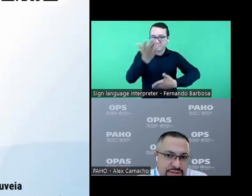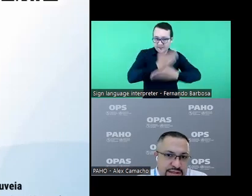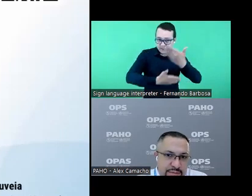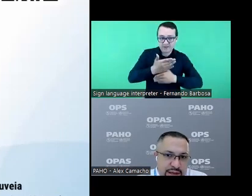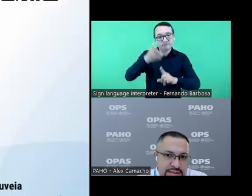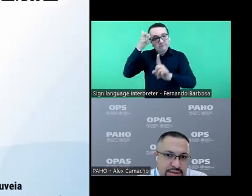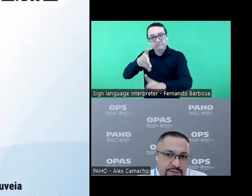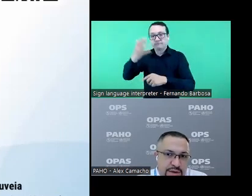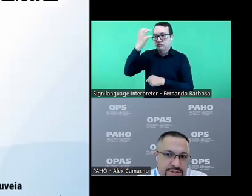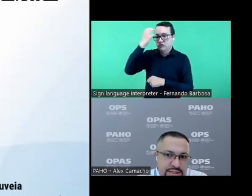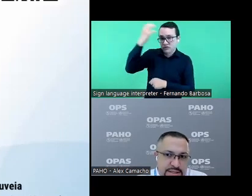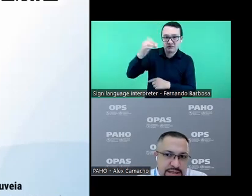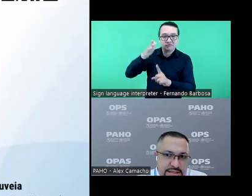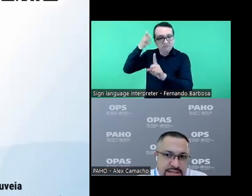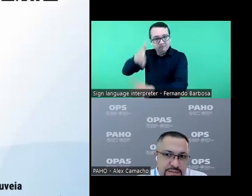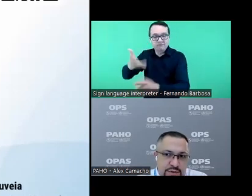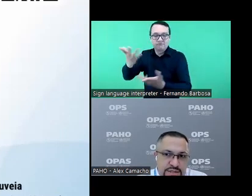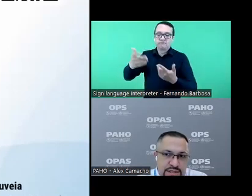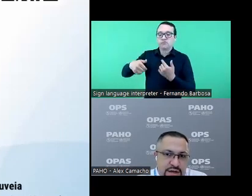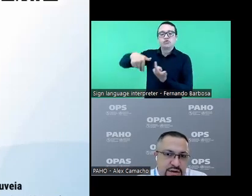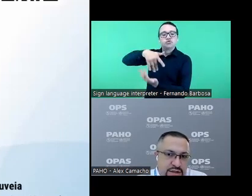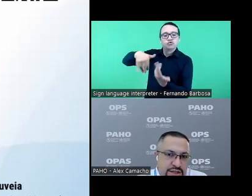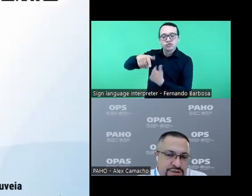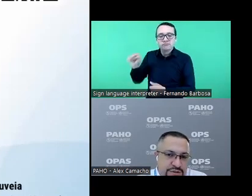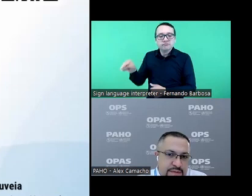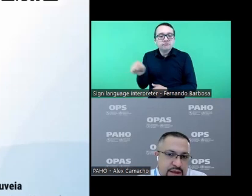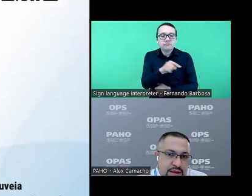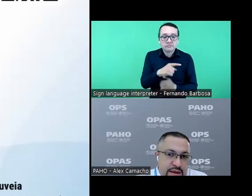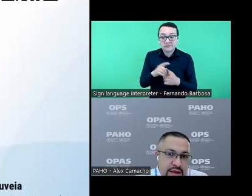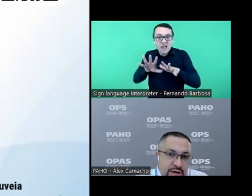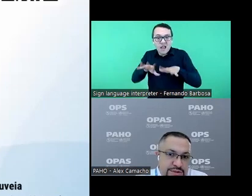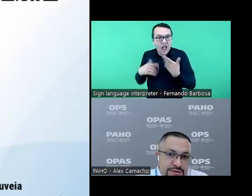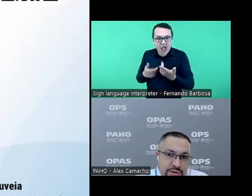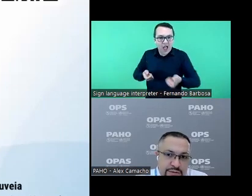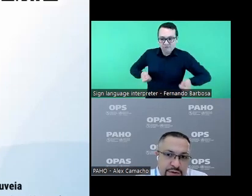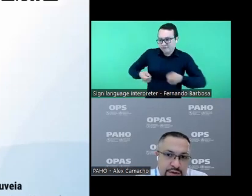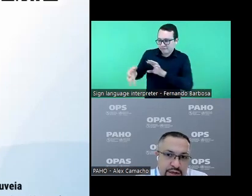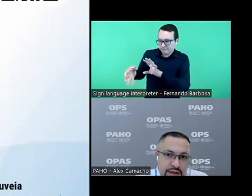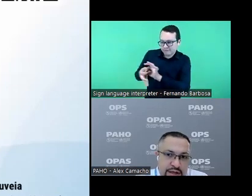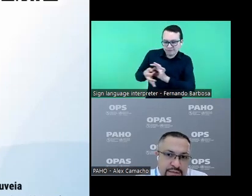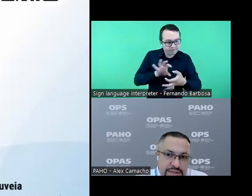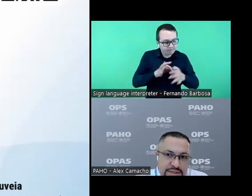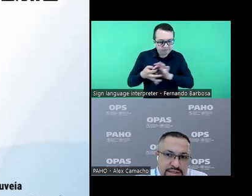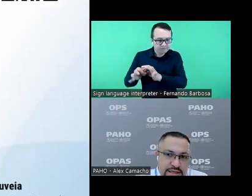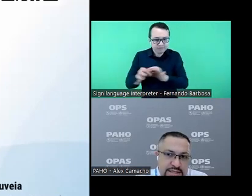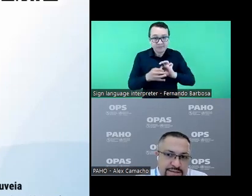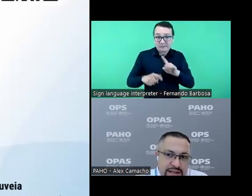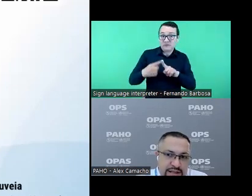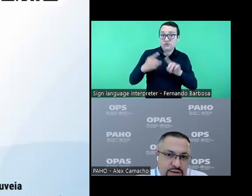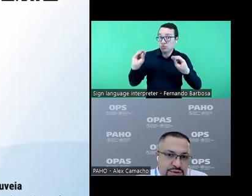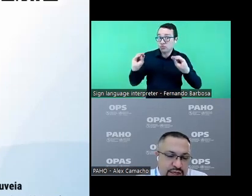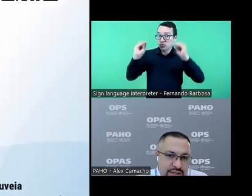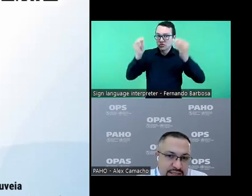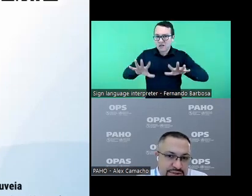reducing risks and impacts of emergency and disasters, multisectoral coordination, and also the role of youth in health emergencies in